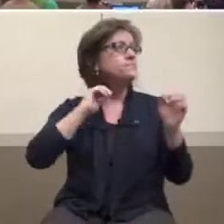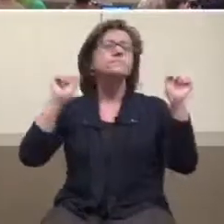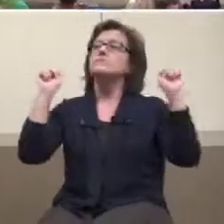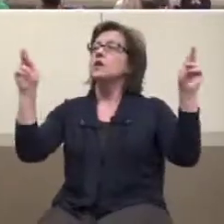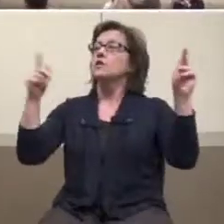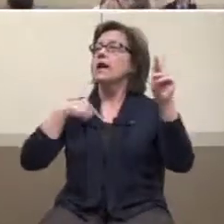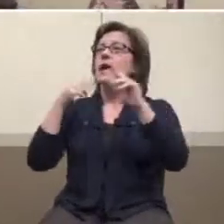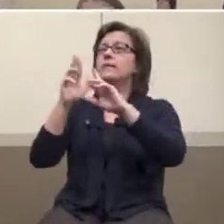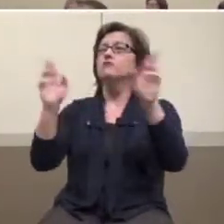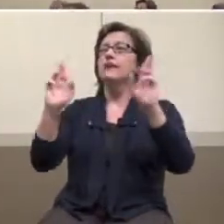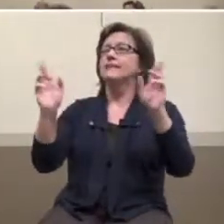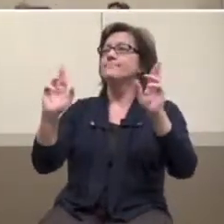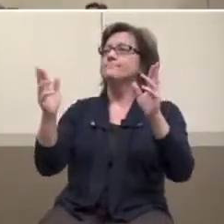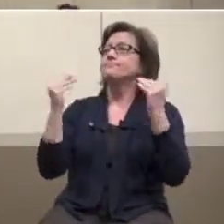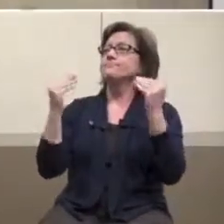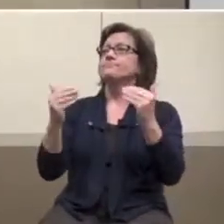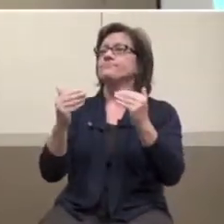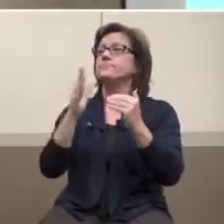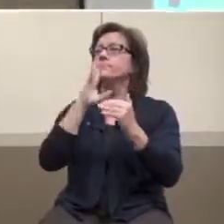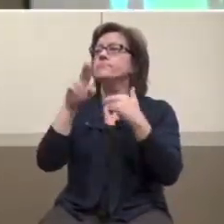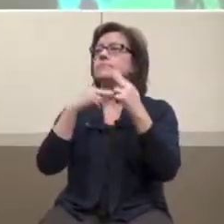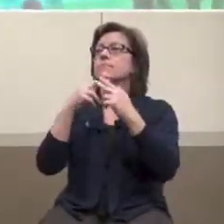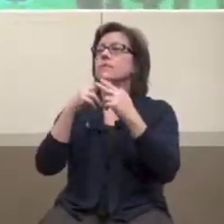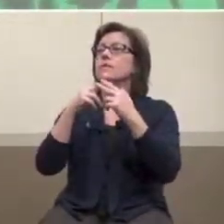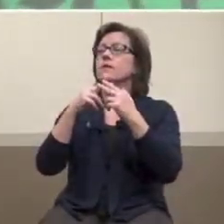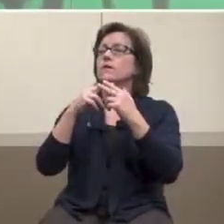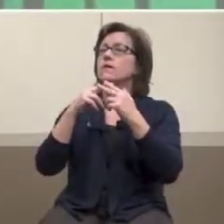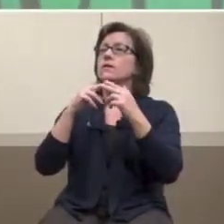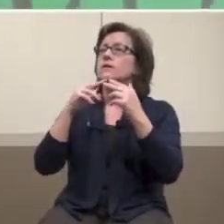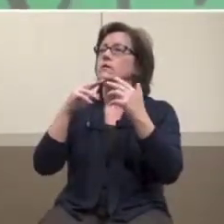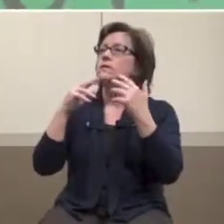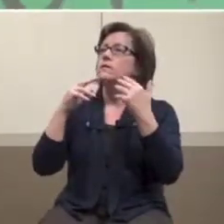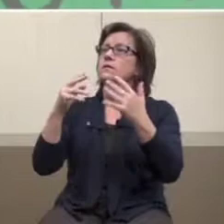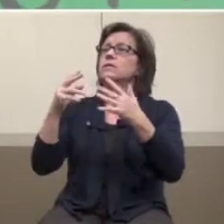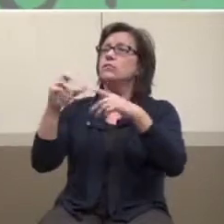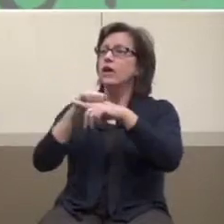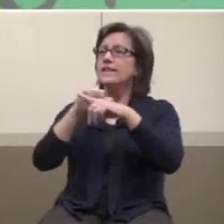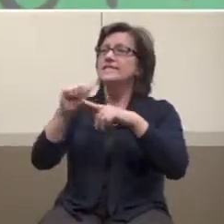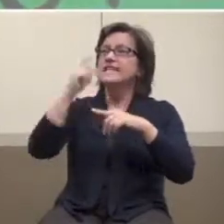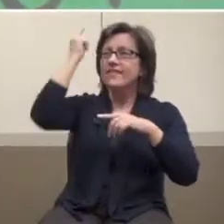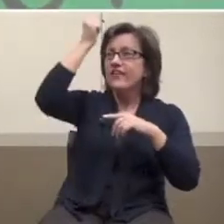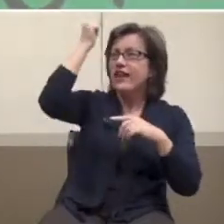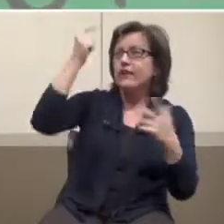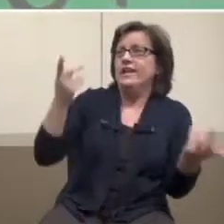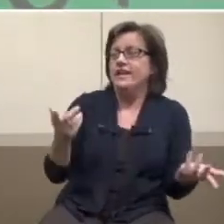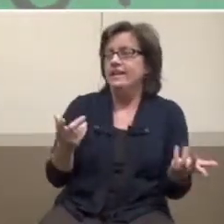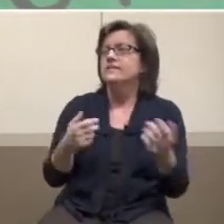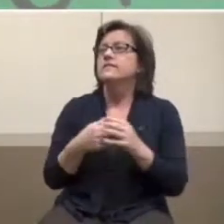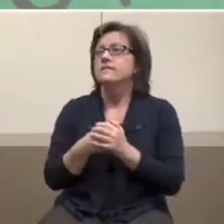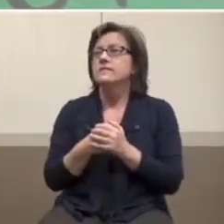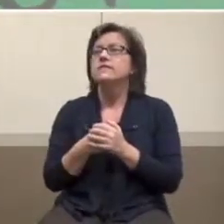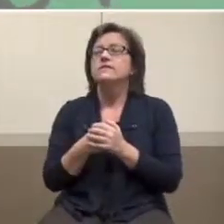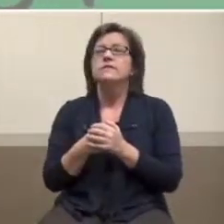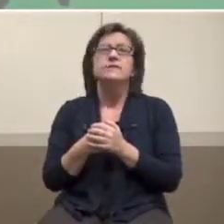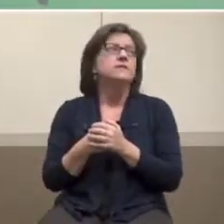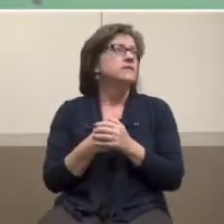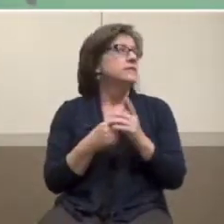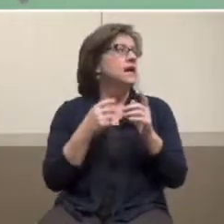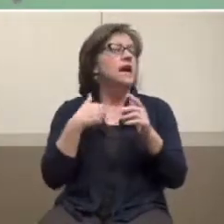So I'm going to talk about putting theory into practice. Sherry asked me to come and just talk about some different behavior things that I've